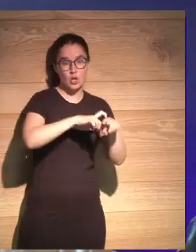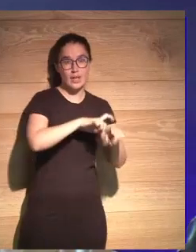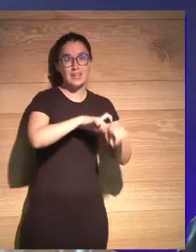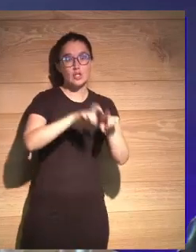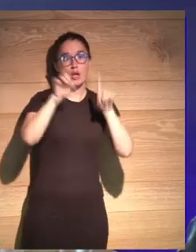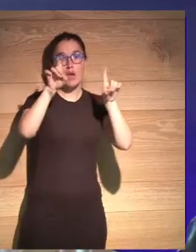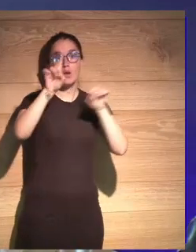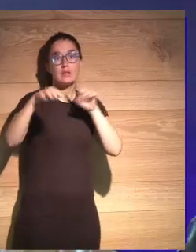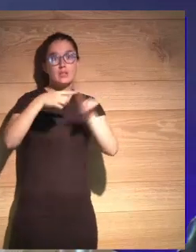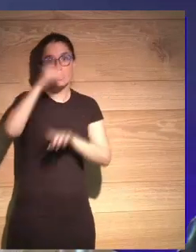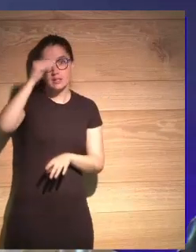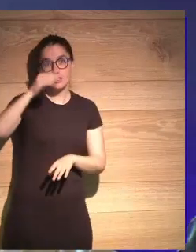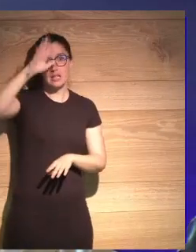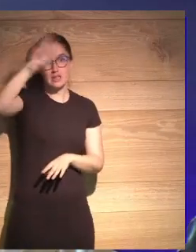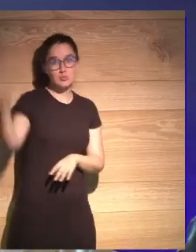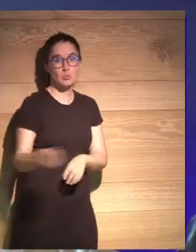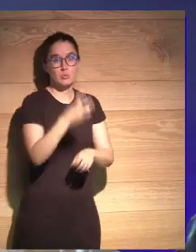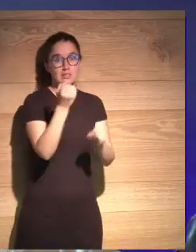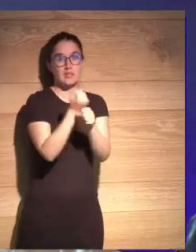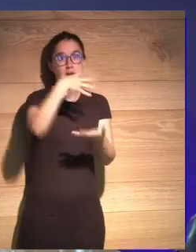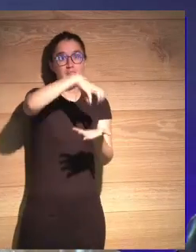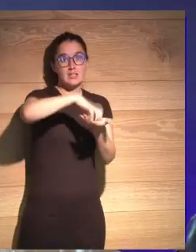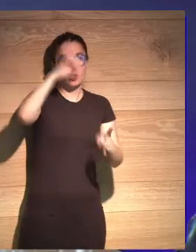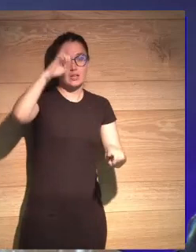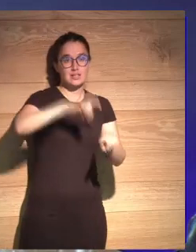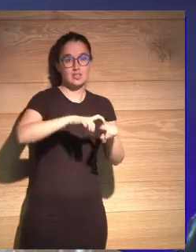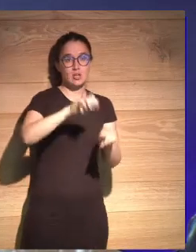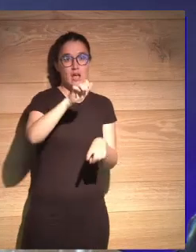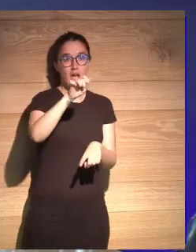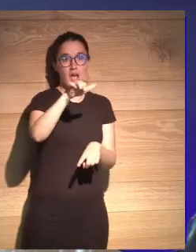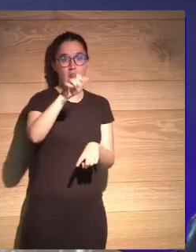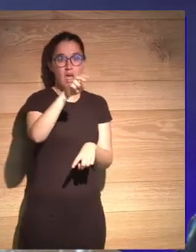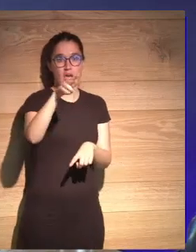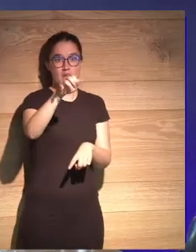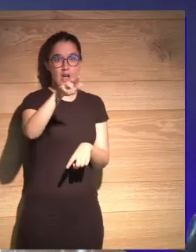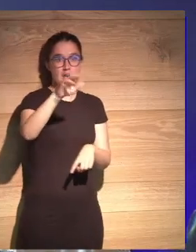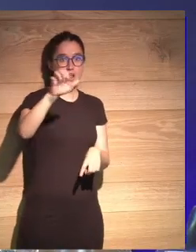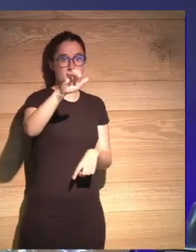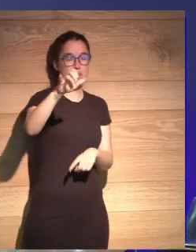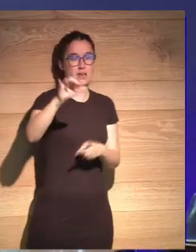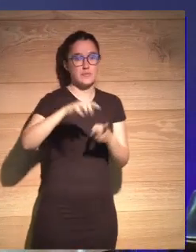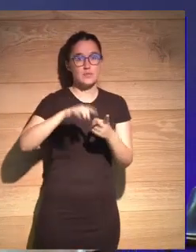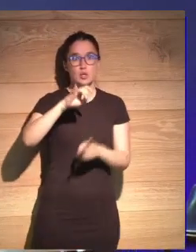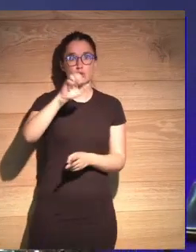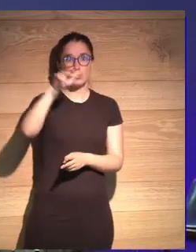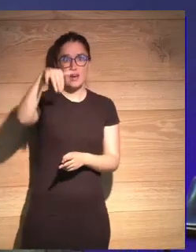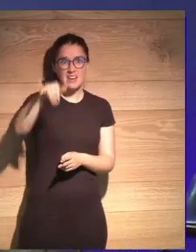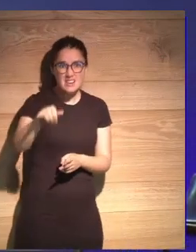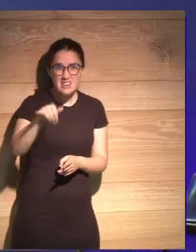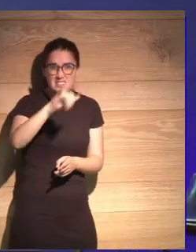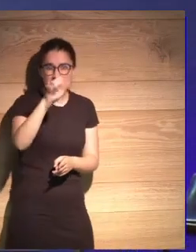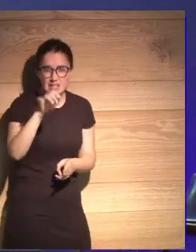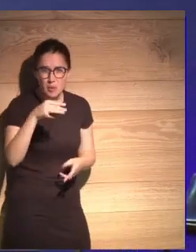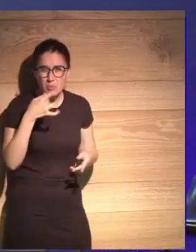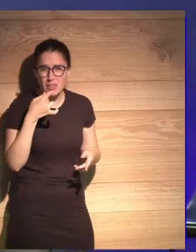Aroa Caminero, specialist in psychology, educational psychology. She works in the Álava Reyes Center. And